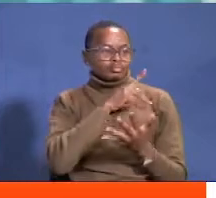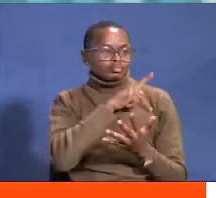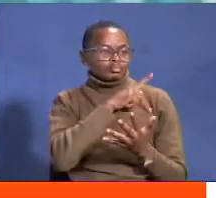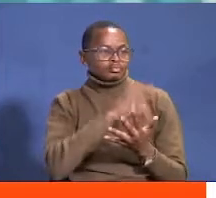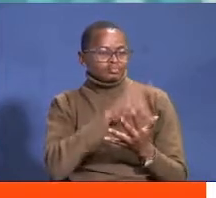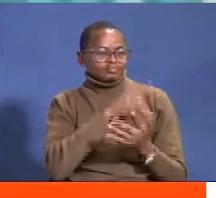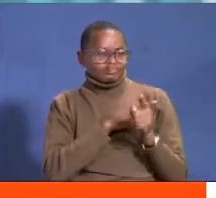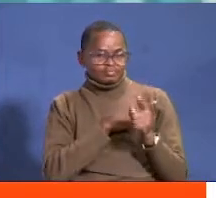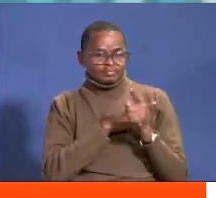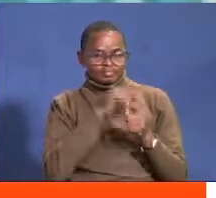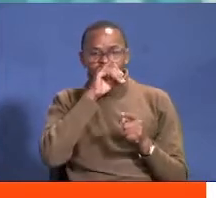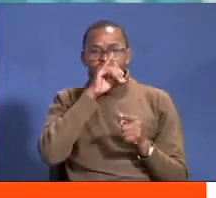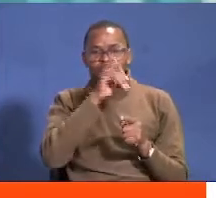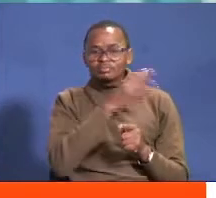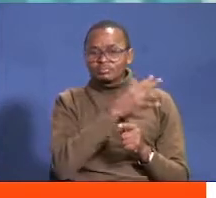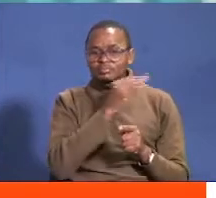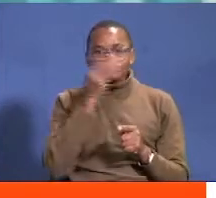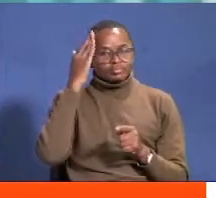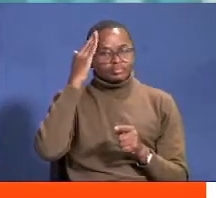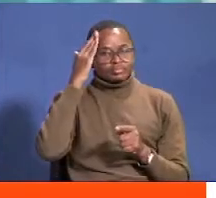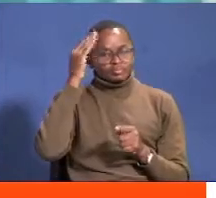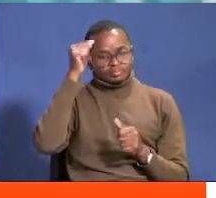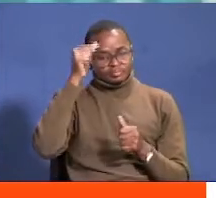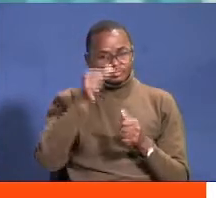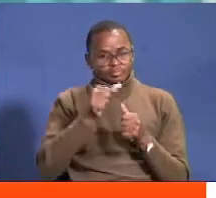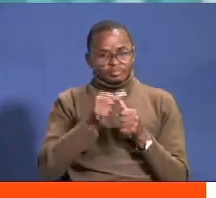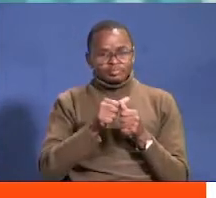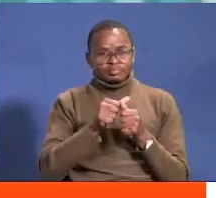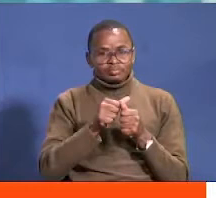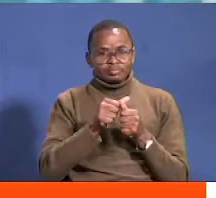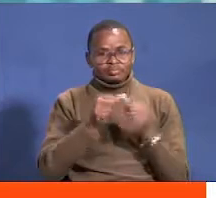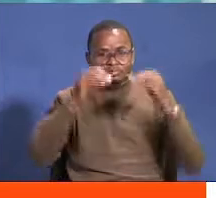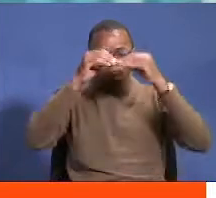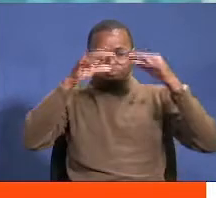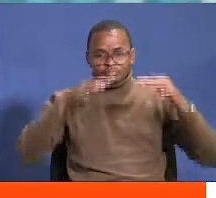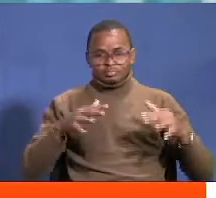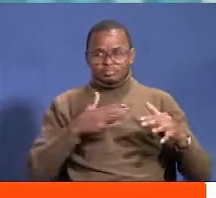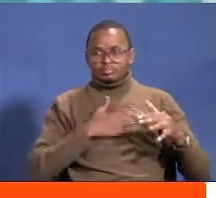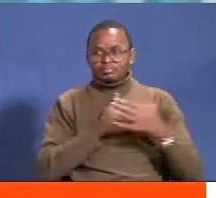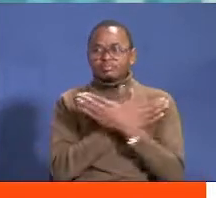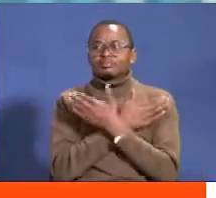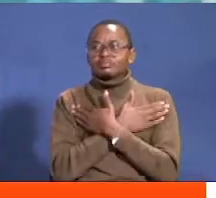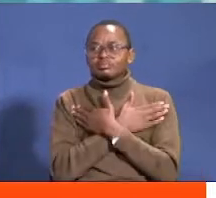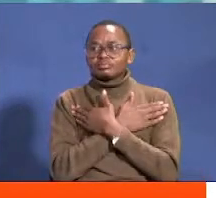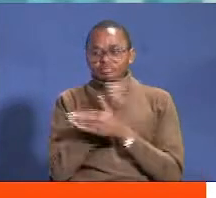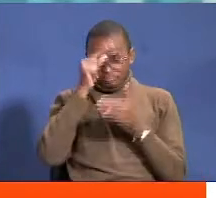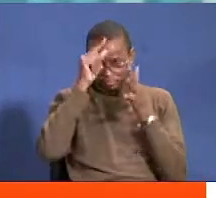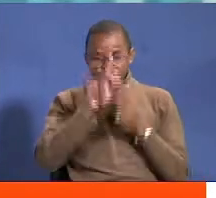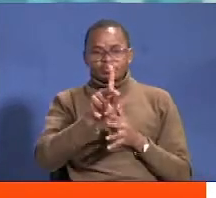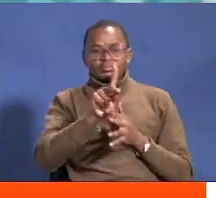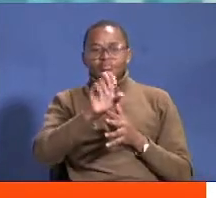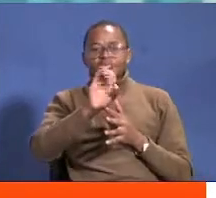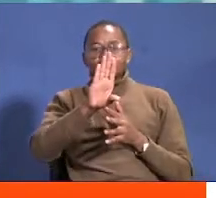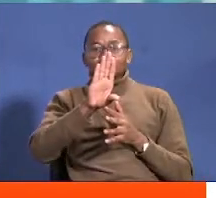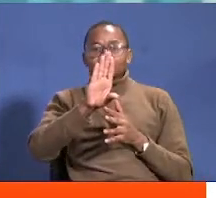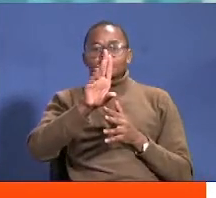you how serious this issue is. Right. And when you remember when the evolution was held in my good friend Governor Kibuta Kibwana's